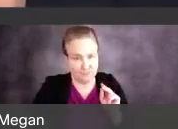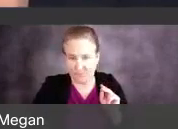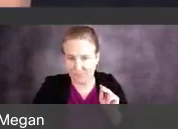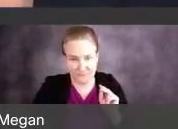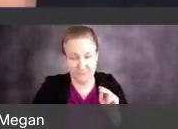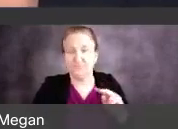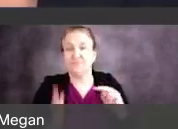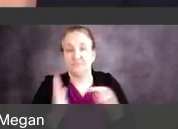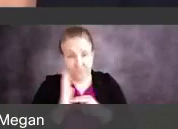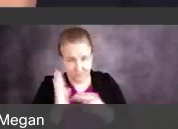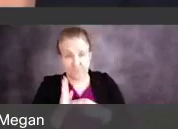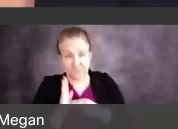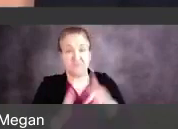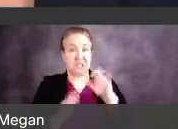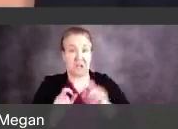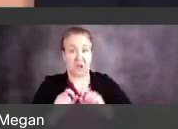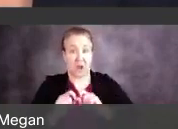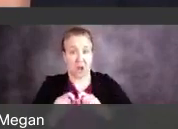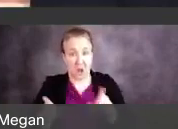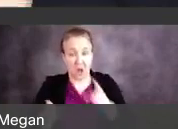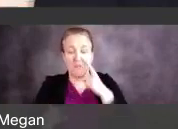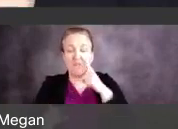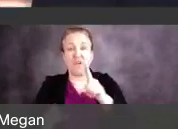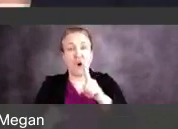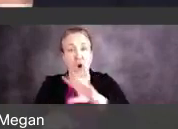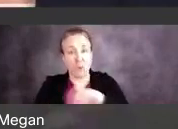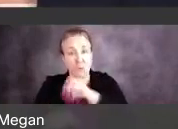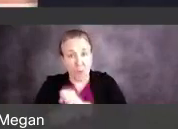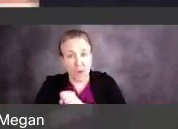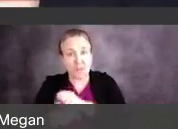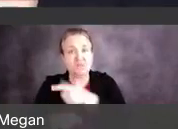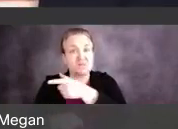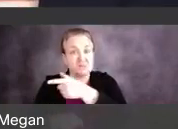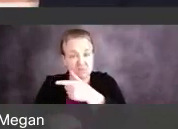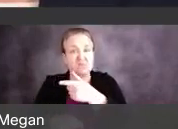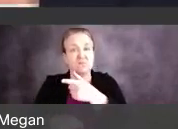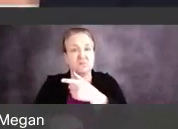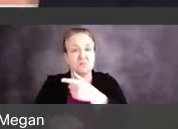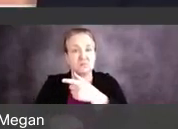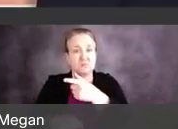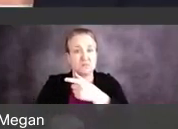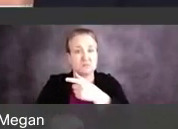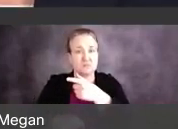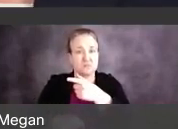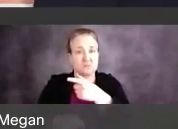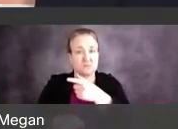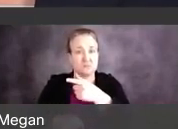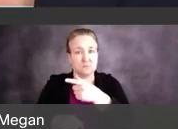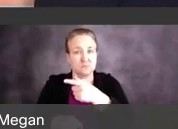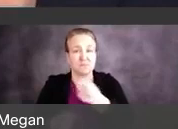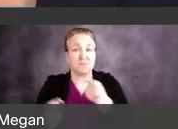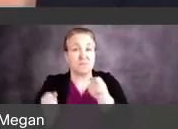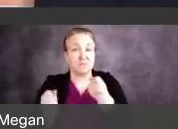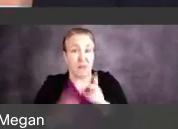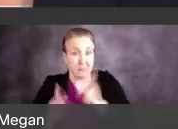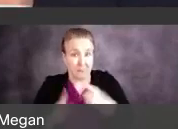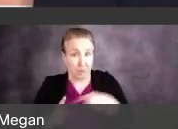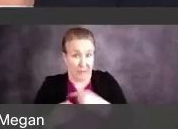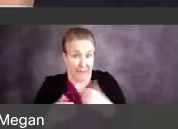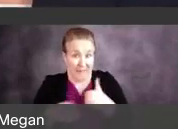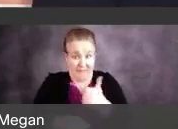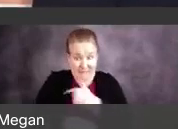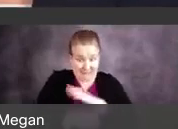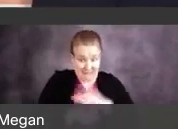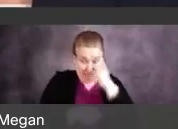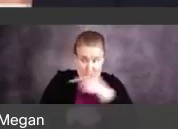when we send out a link for a set of appointments, we send that link to the number of people that we have vaccine